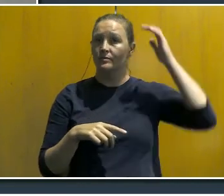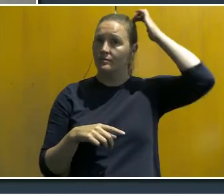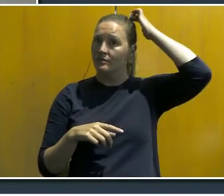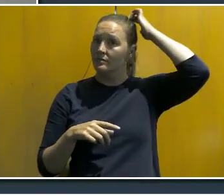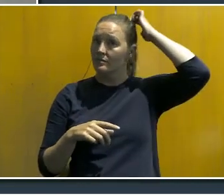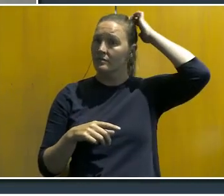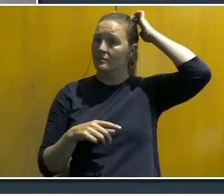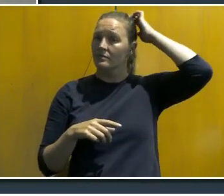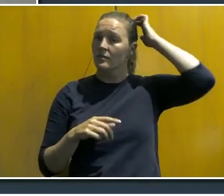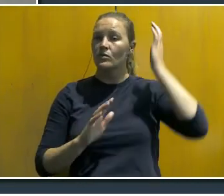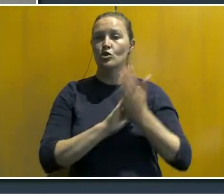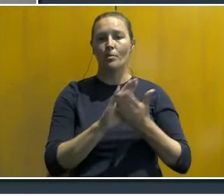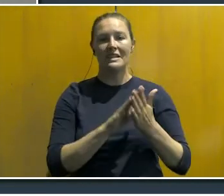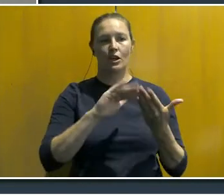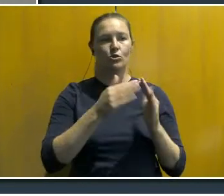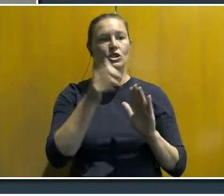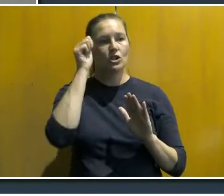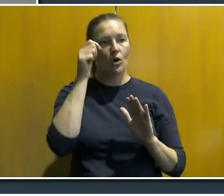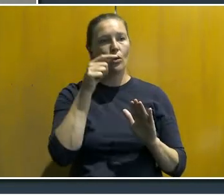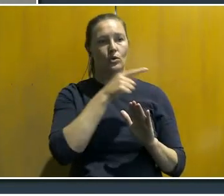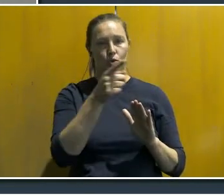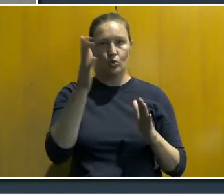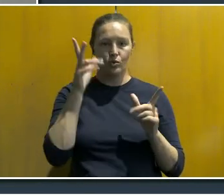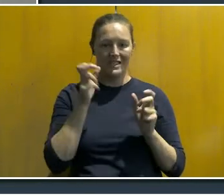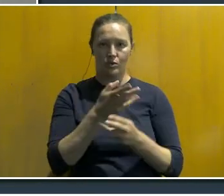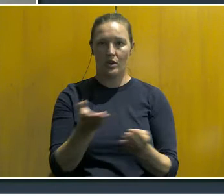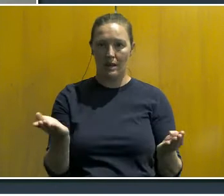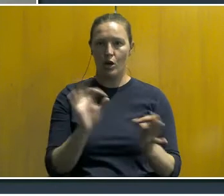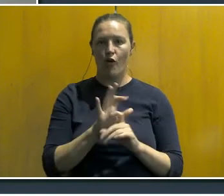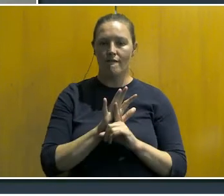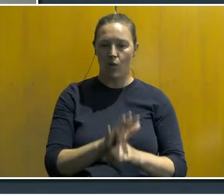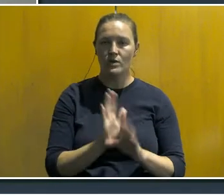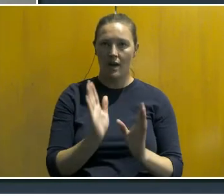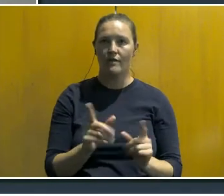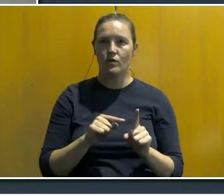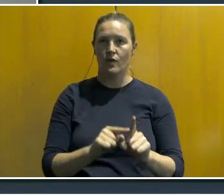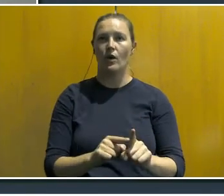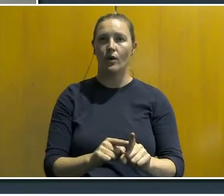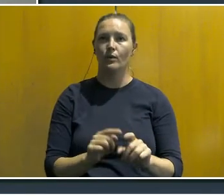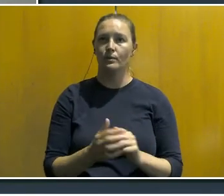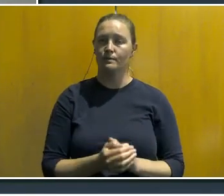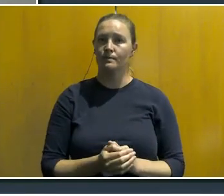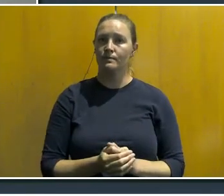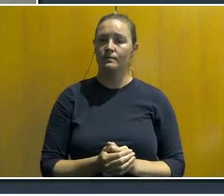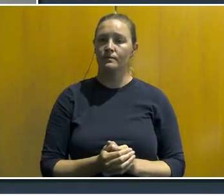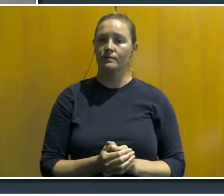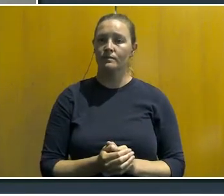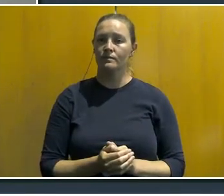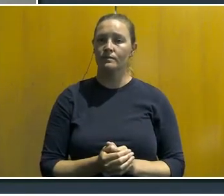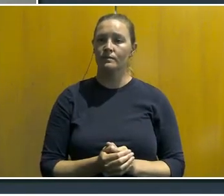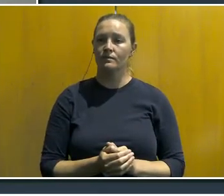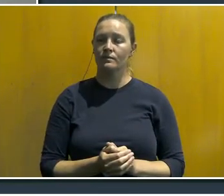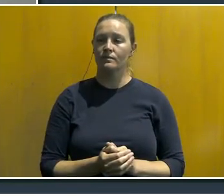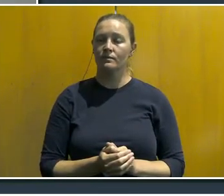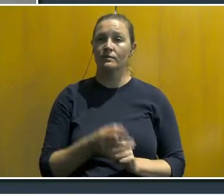that they are being listened to, rather than having ideas forced upon it and that it is not all a done deal. The